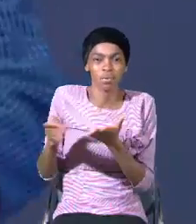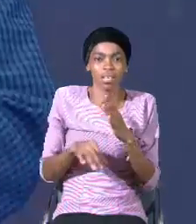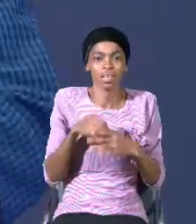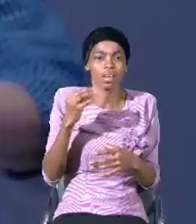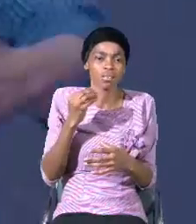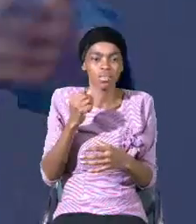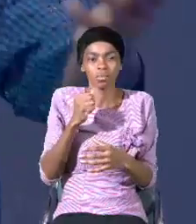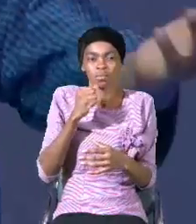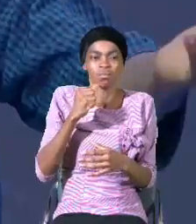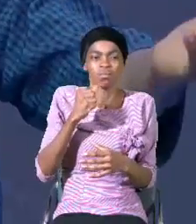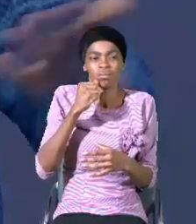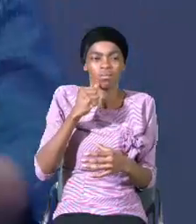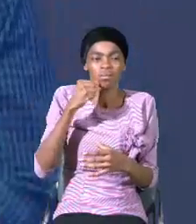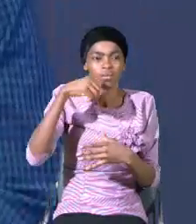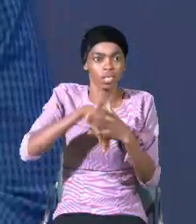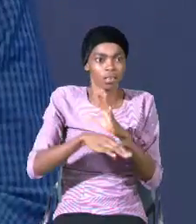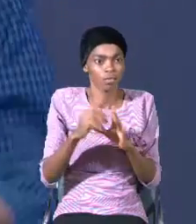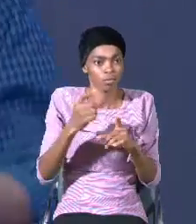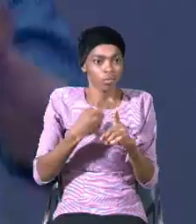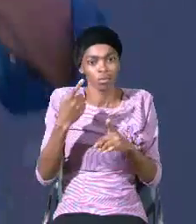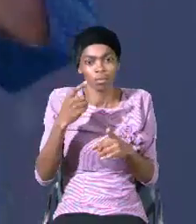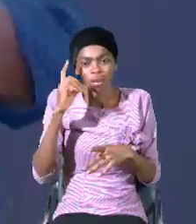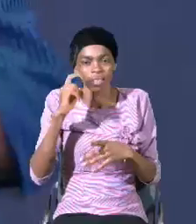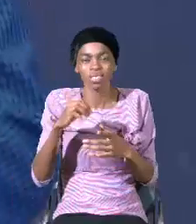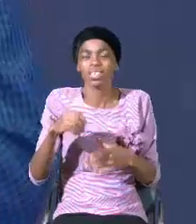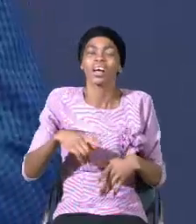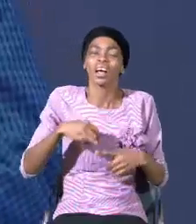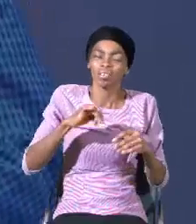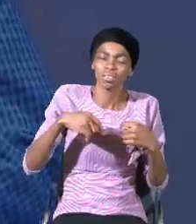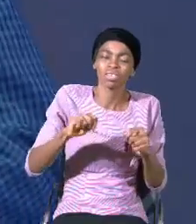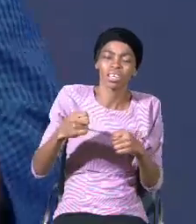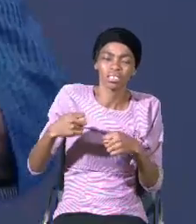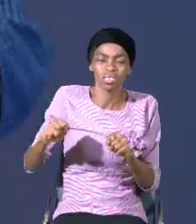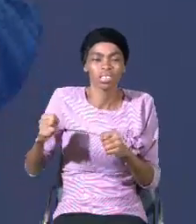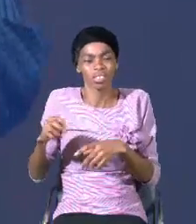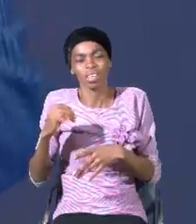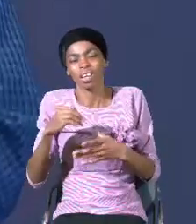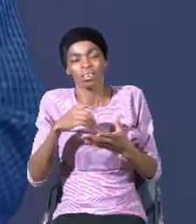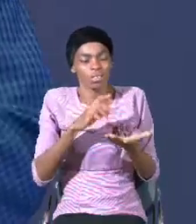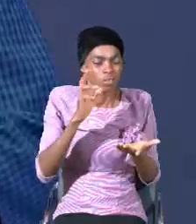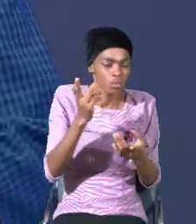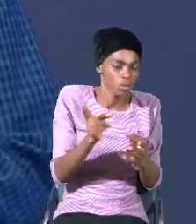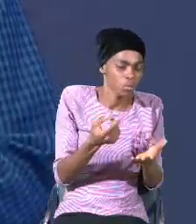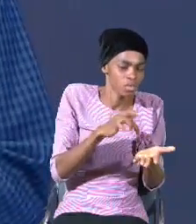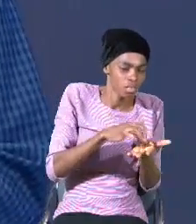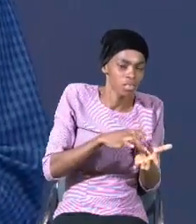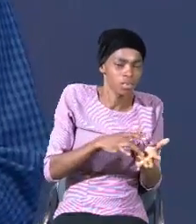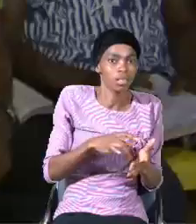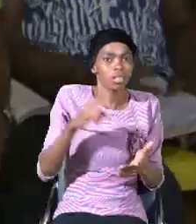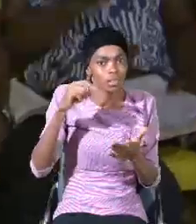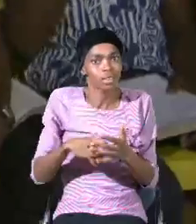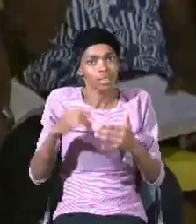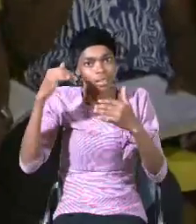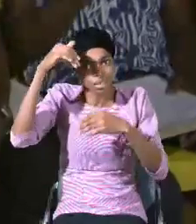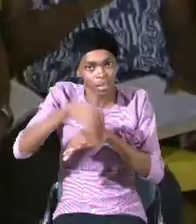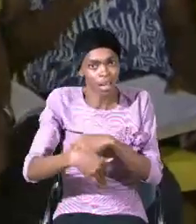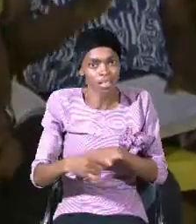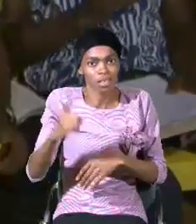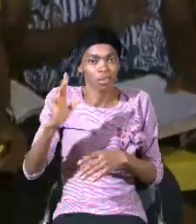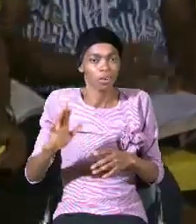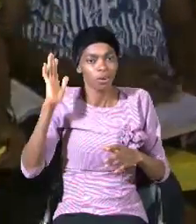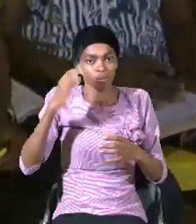pus, whatever, I've tried, I've applied lotion or whatever, tonight I will heal you of your wound, says the